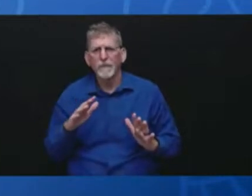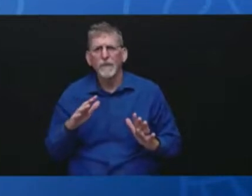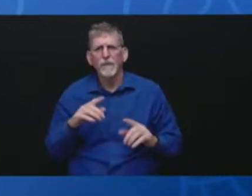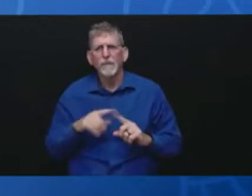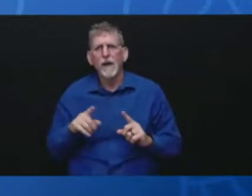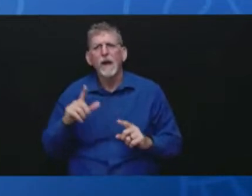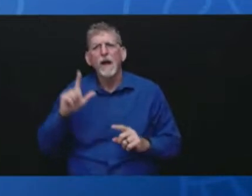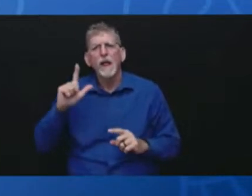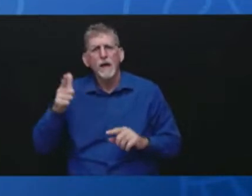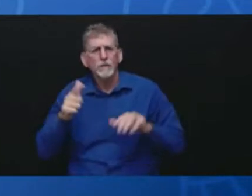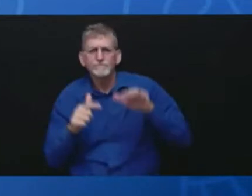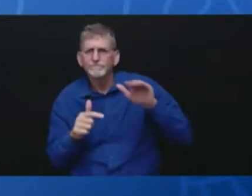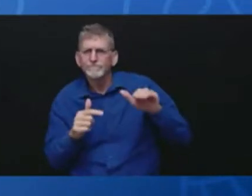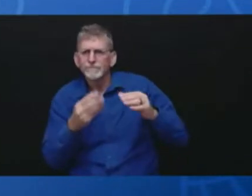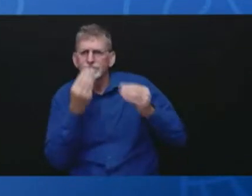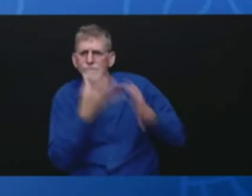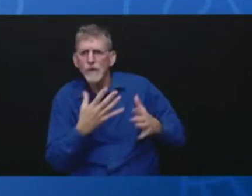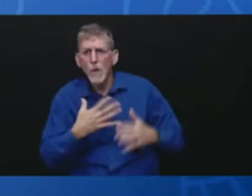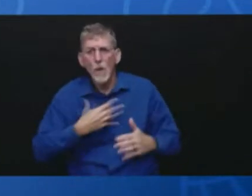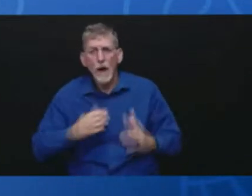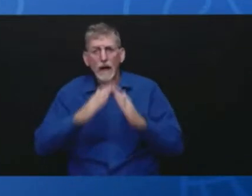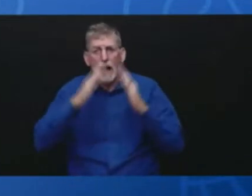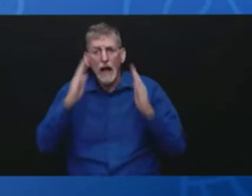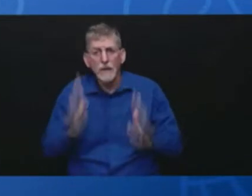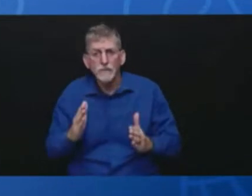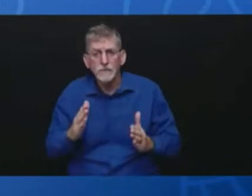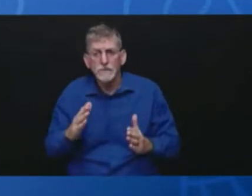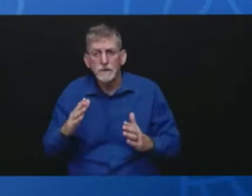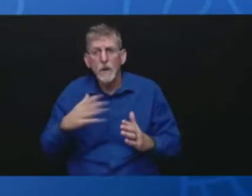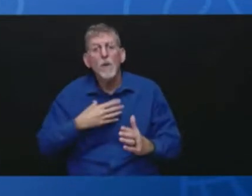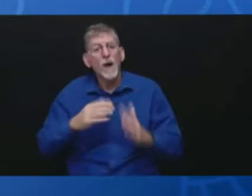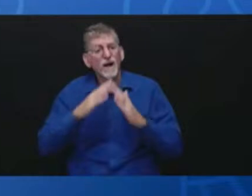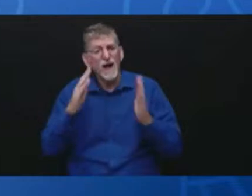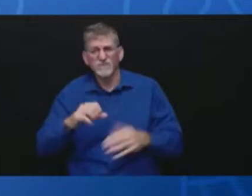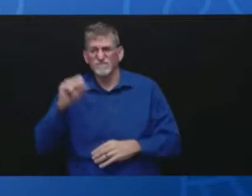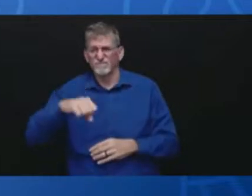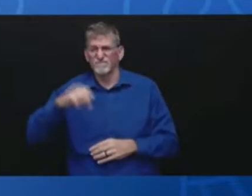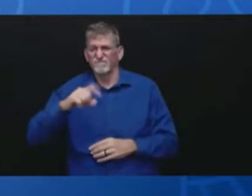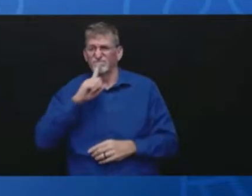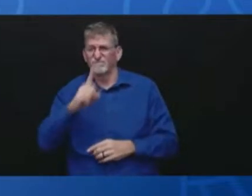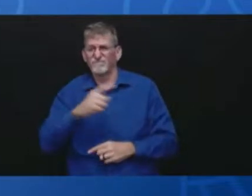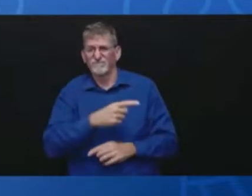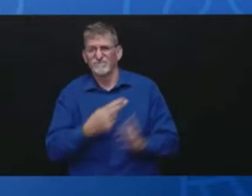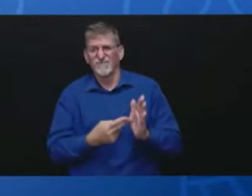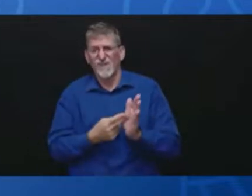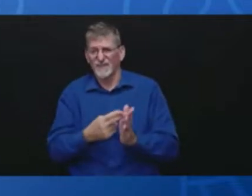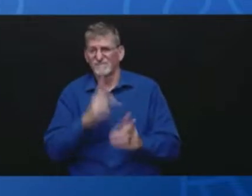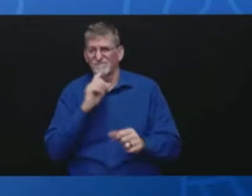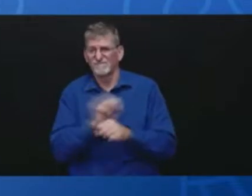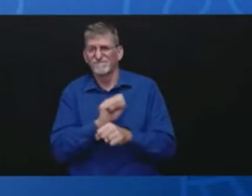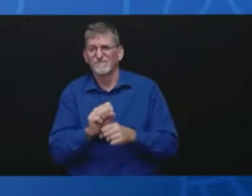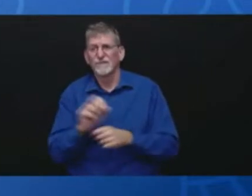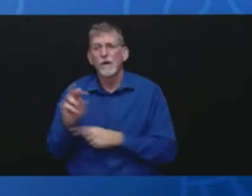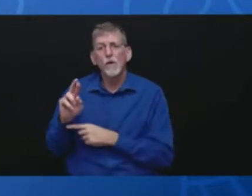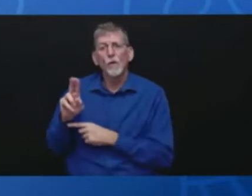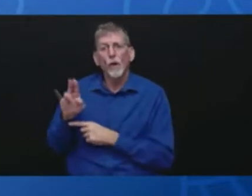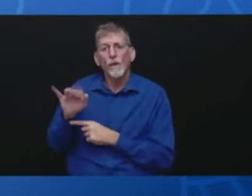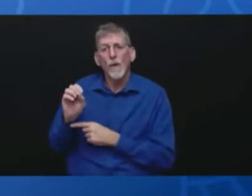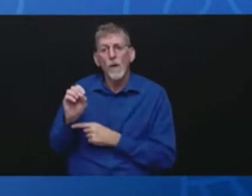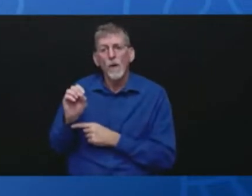this. And the White House has confirmed that it's authentic. Secretary Rubio was part of all of these conversations. First of all, why